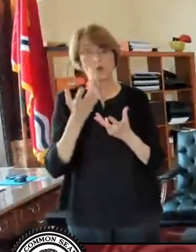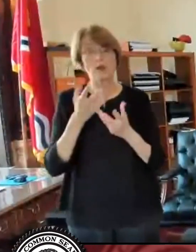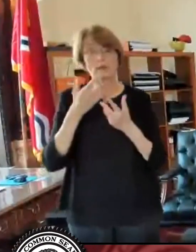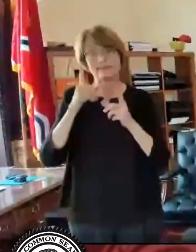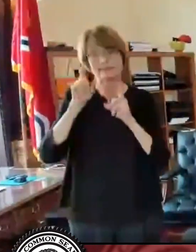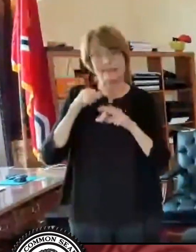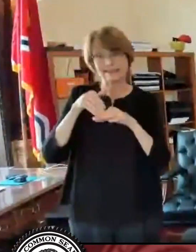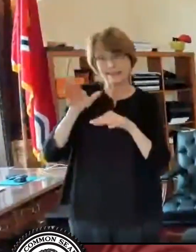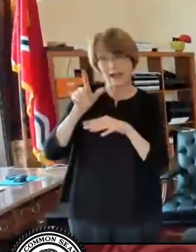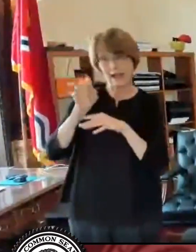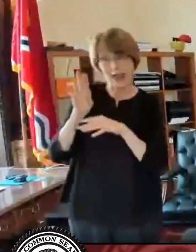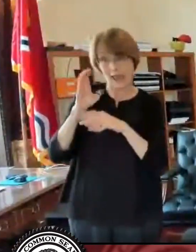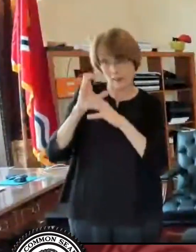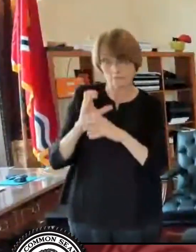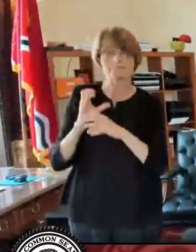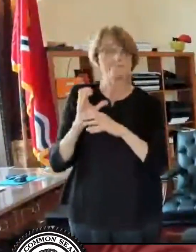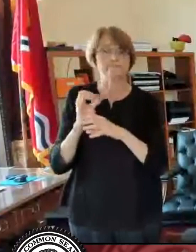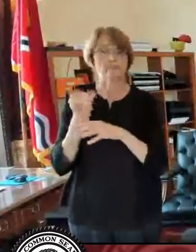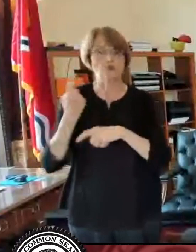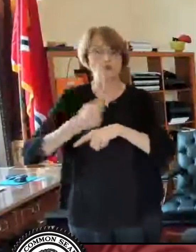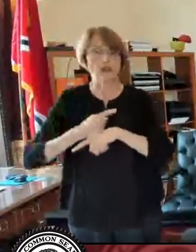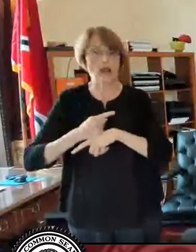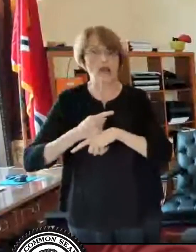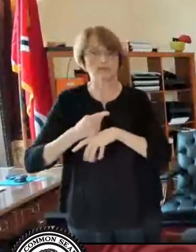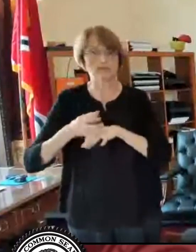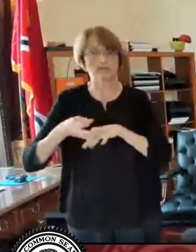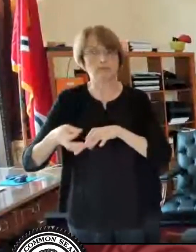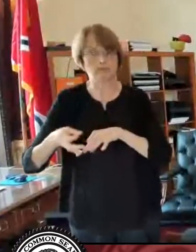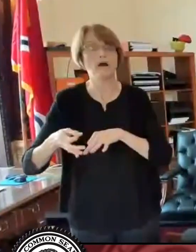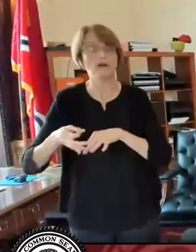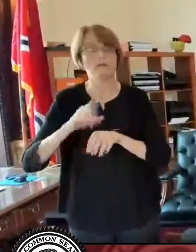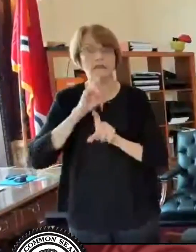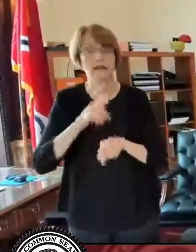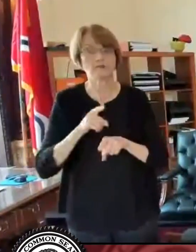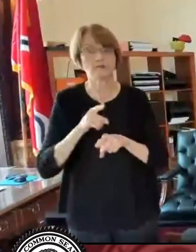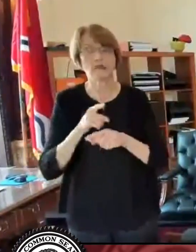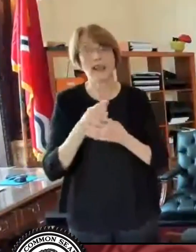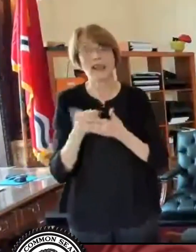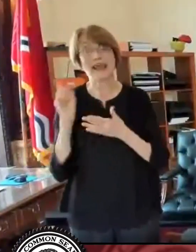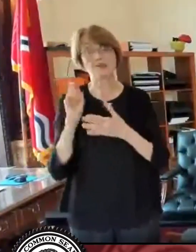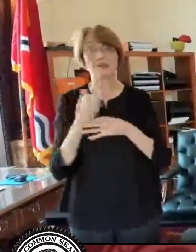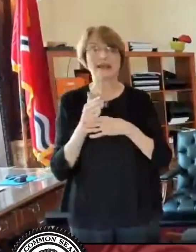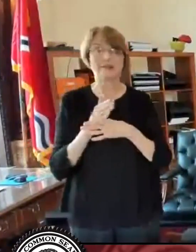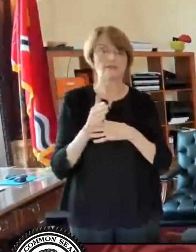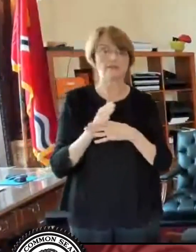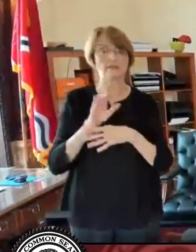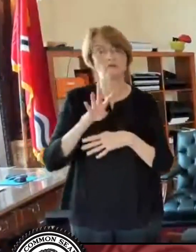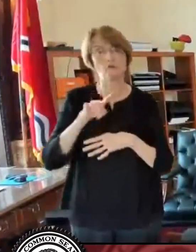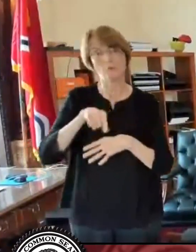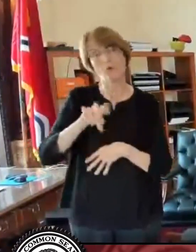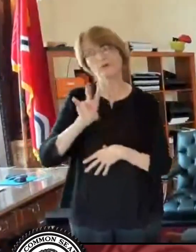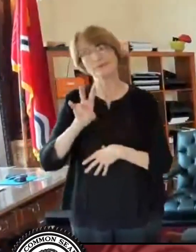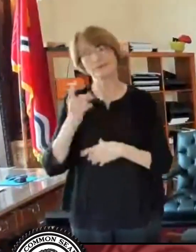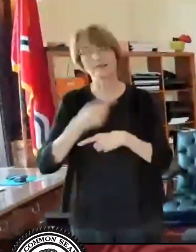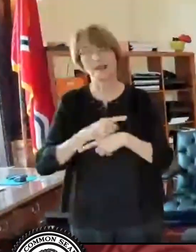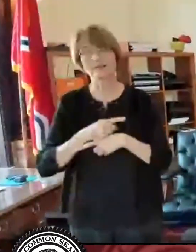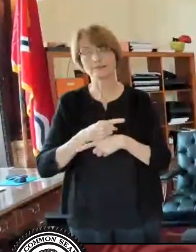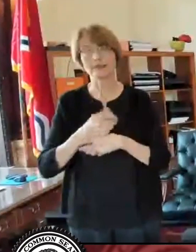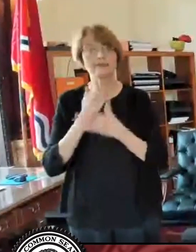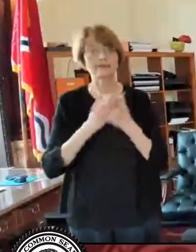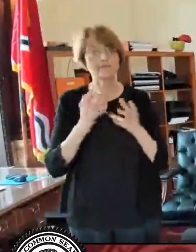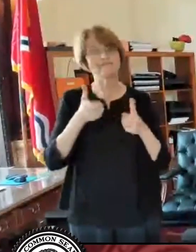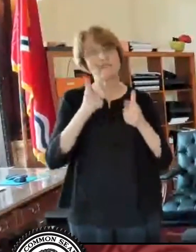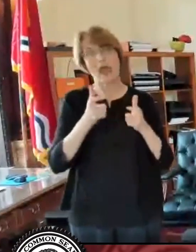back. Last week, the average was 4.7 days. Some of them are coming back in 2 days, some of them are coming back in